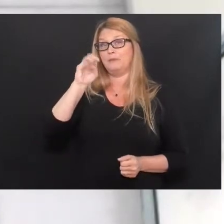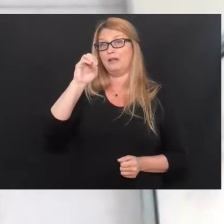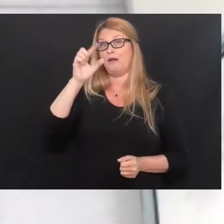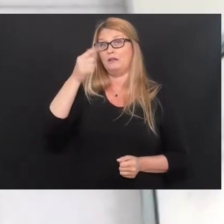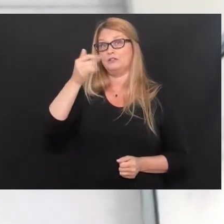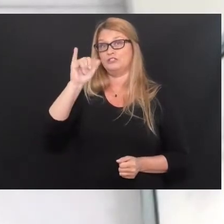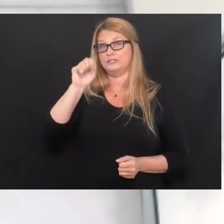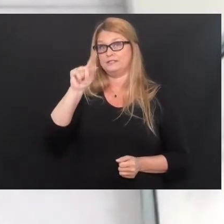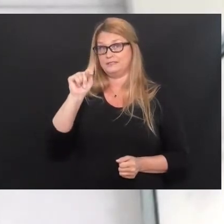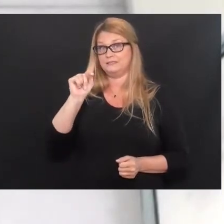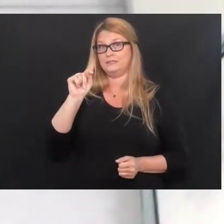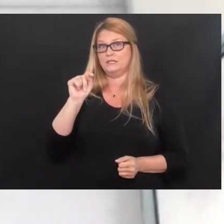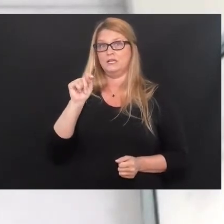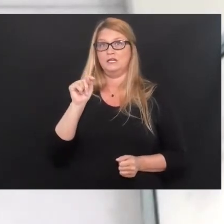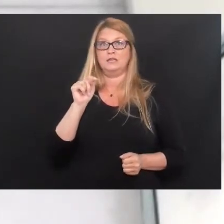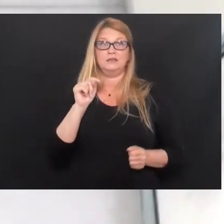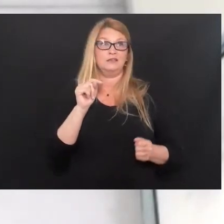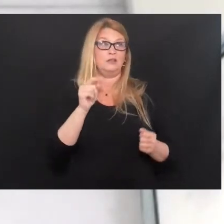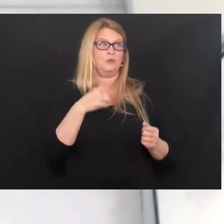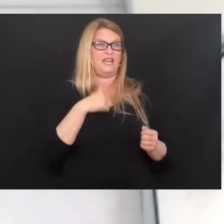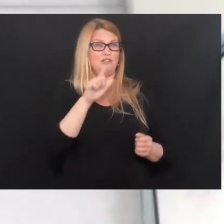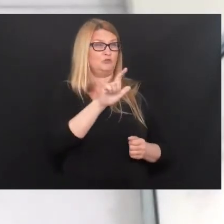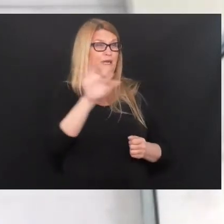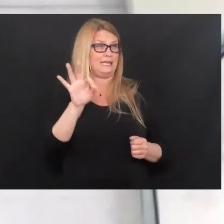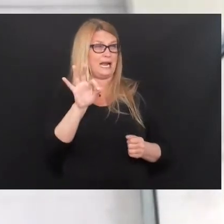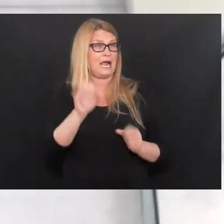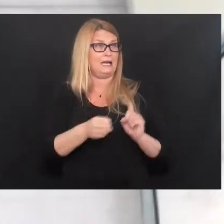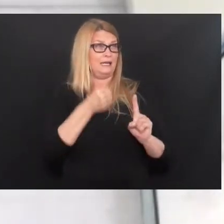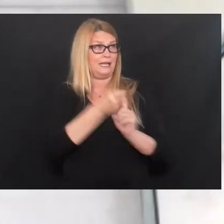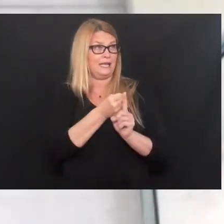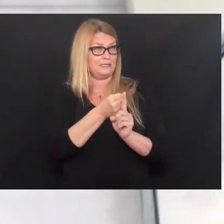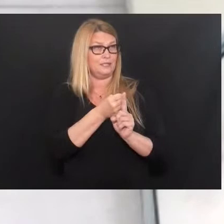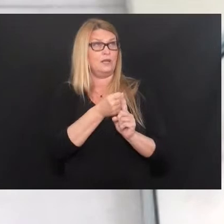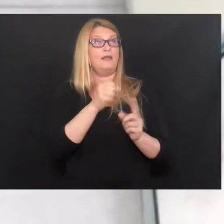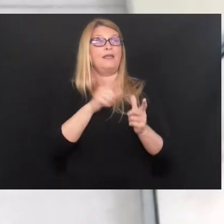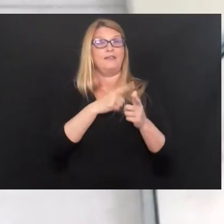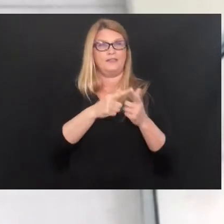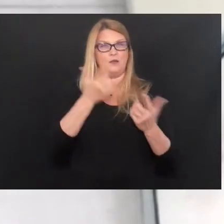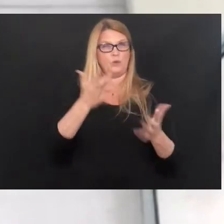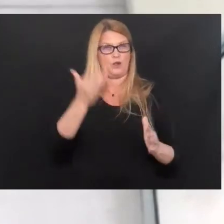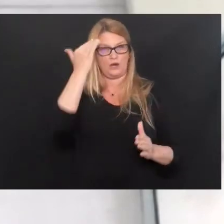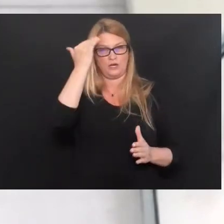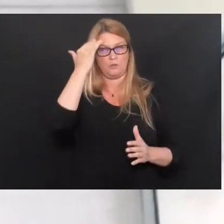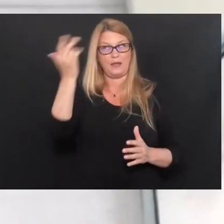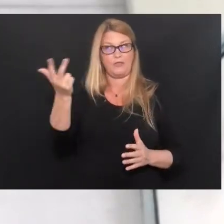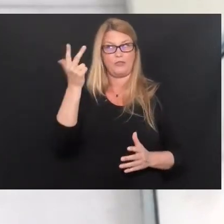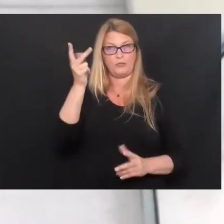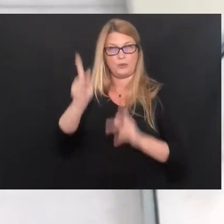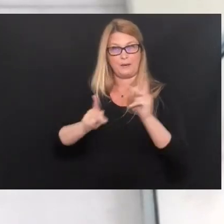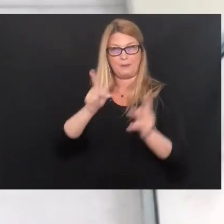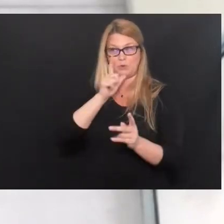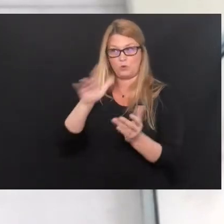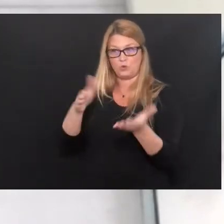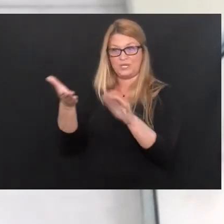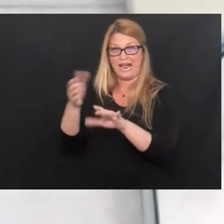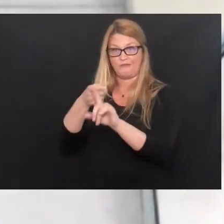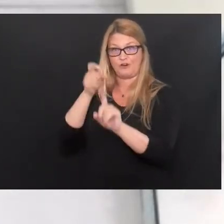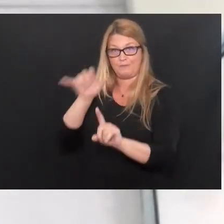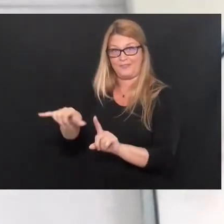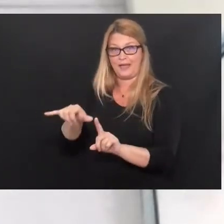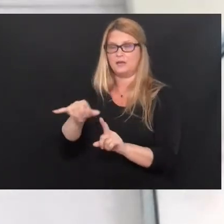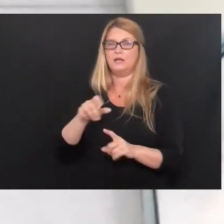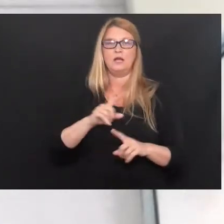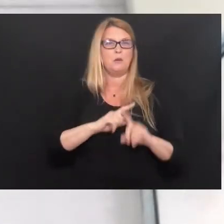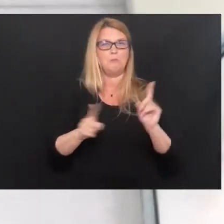from the we had 129 breakthrough cases initially, and then we knew that about 3 people had passed away from that. So we don't have